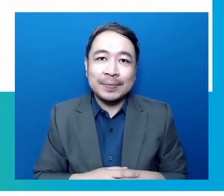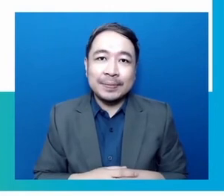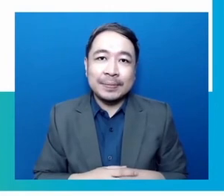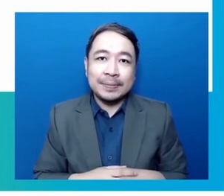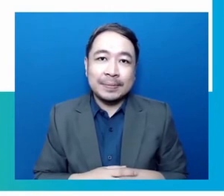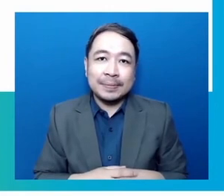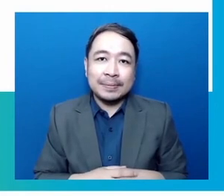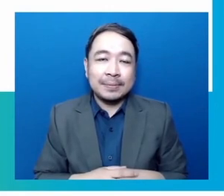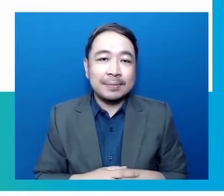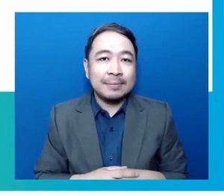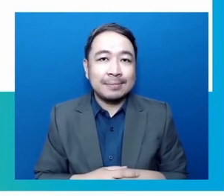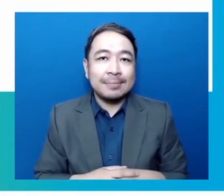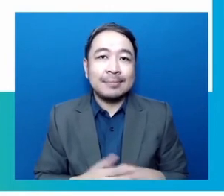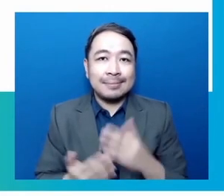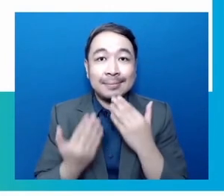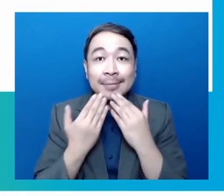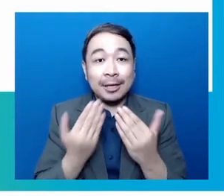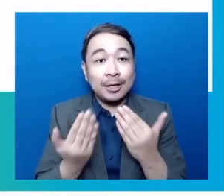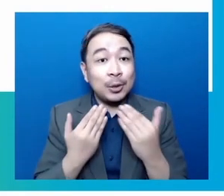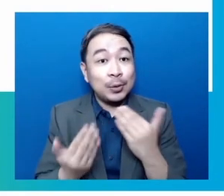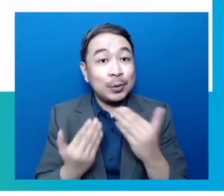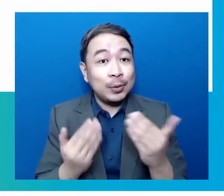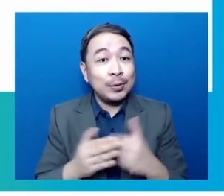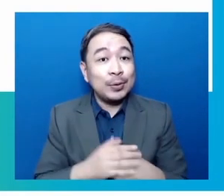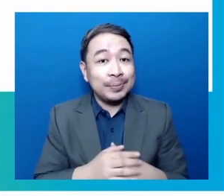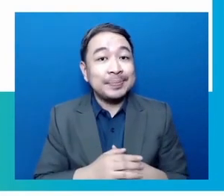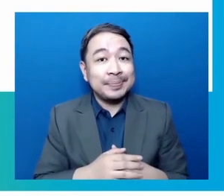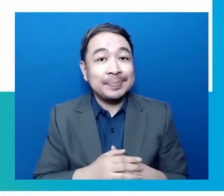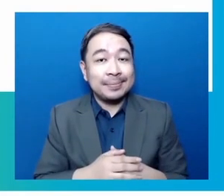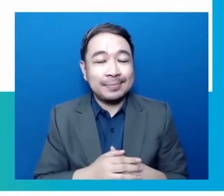Thank you, Edie Fisher and